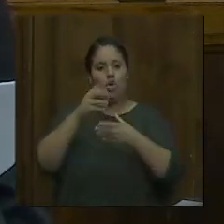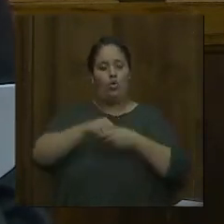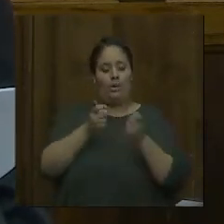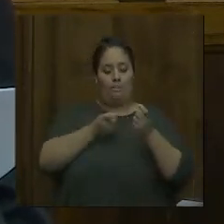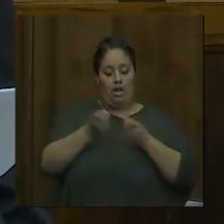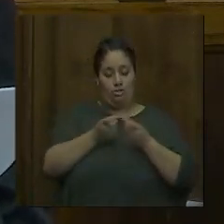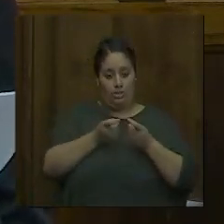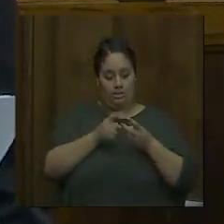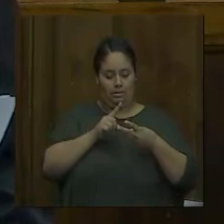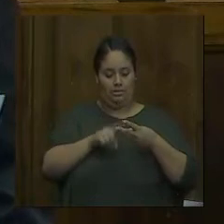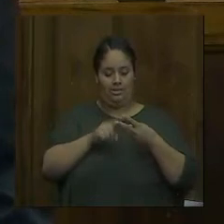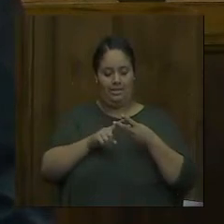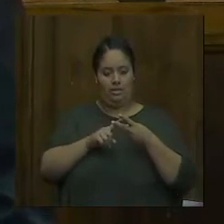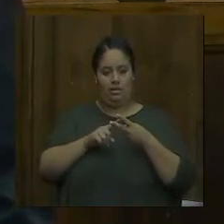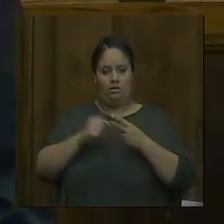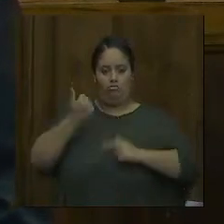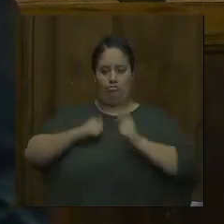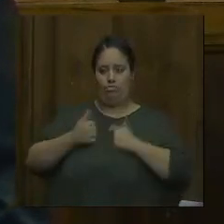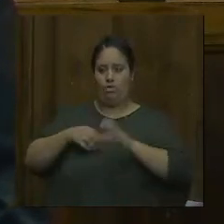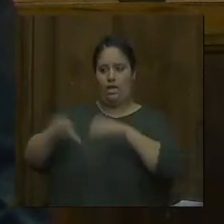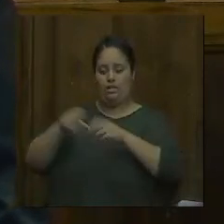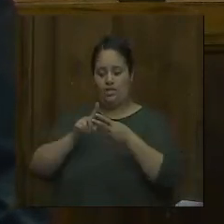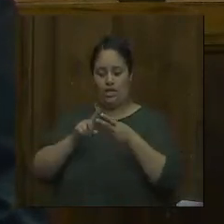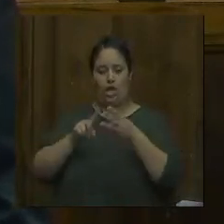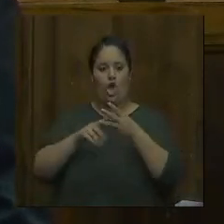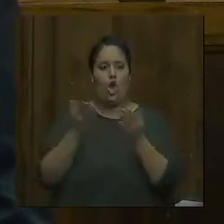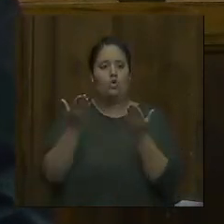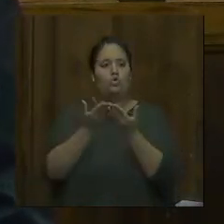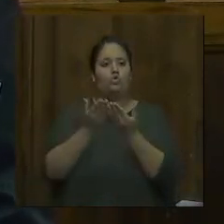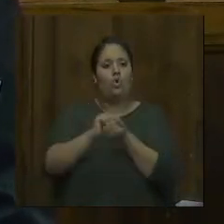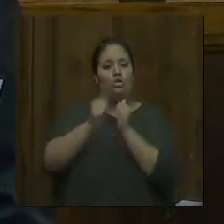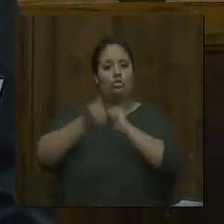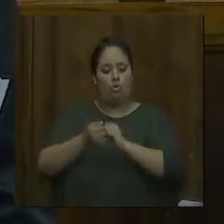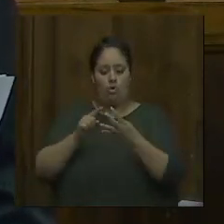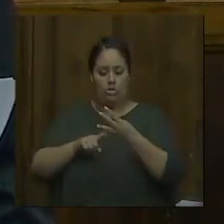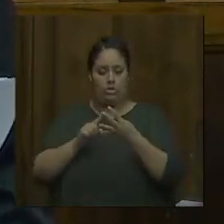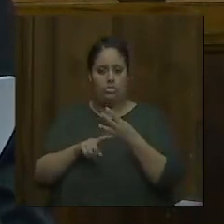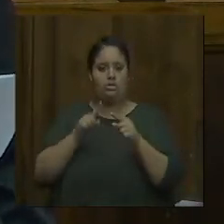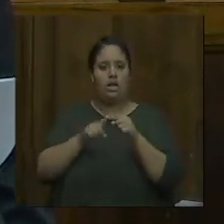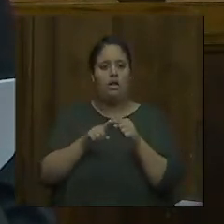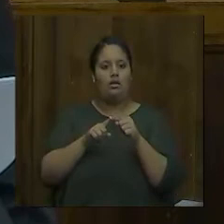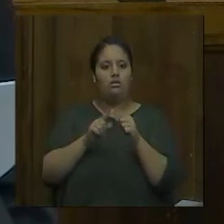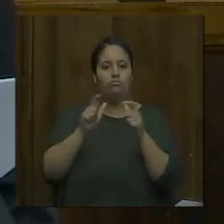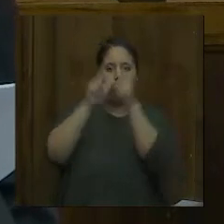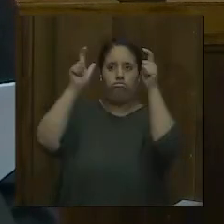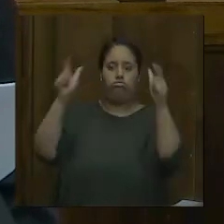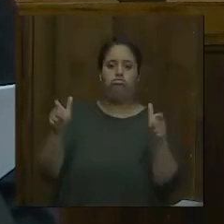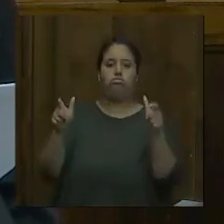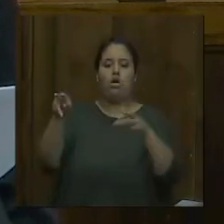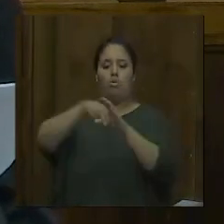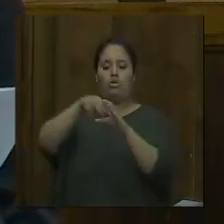management, recreational activities, school sports, and mass